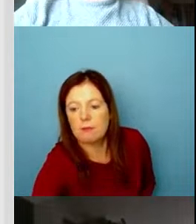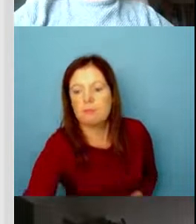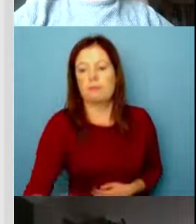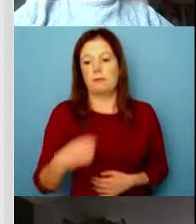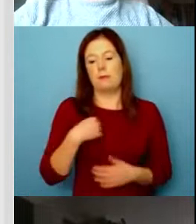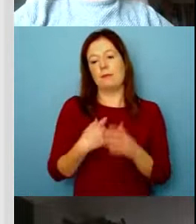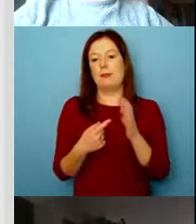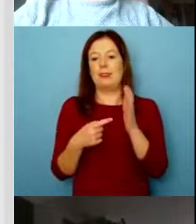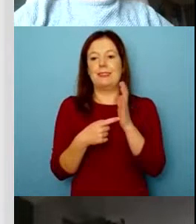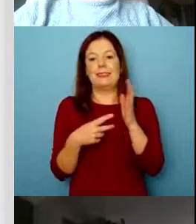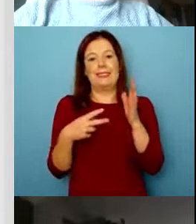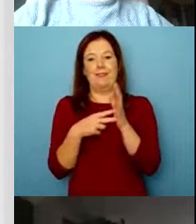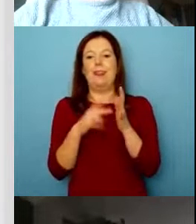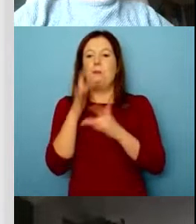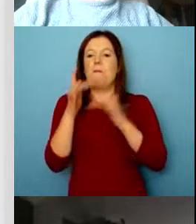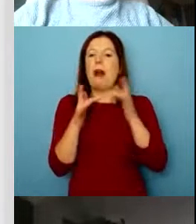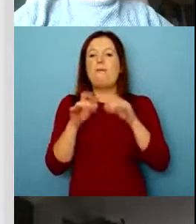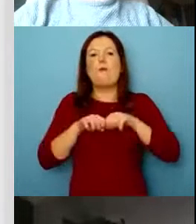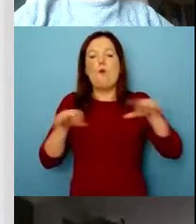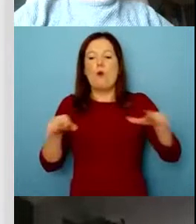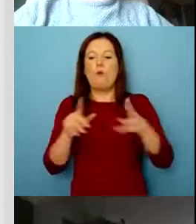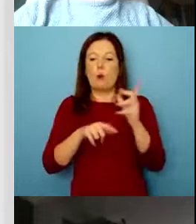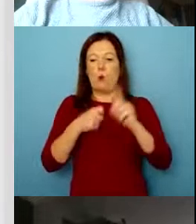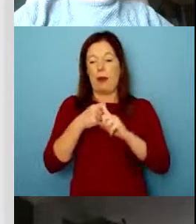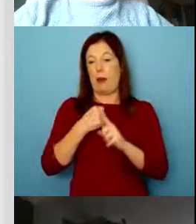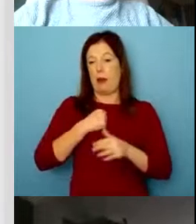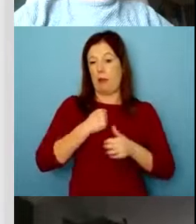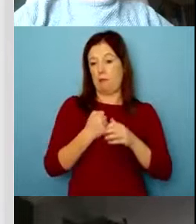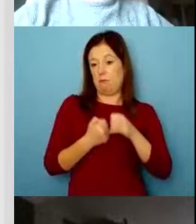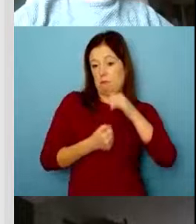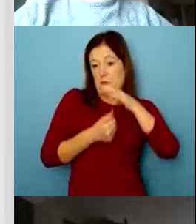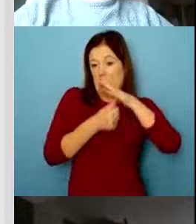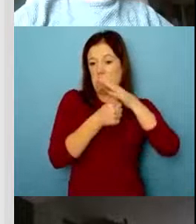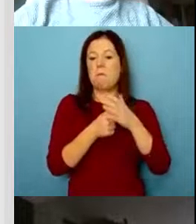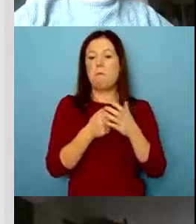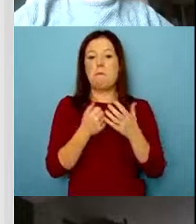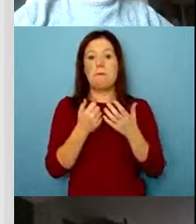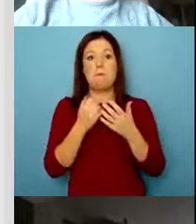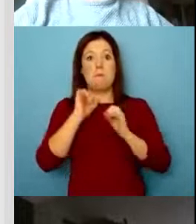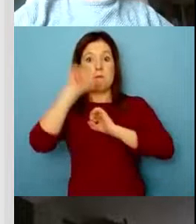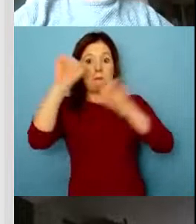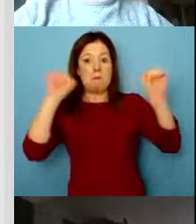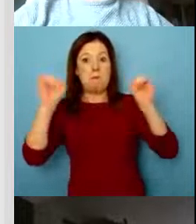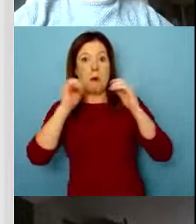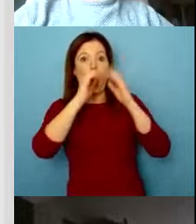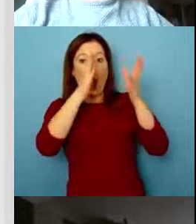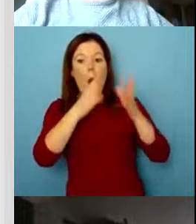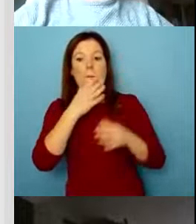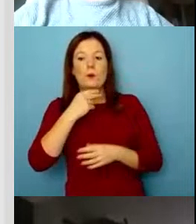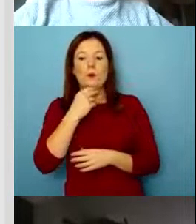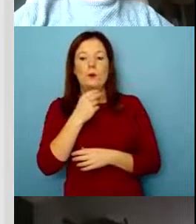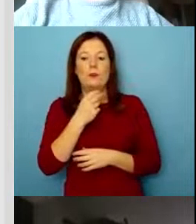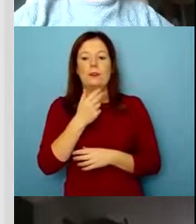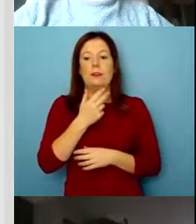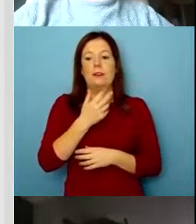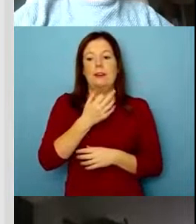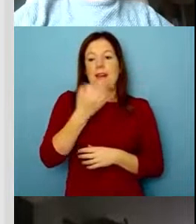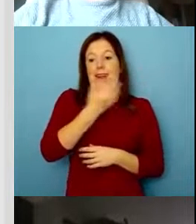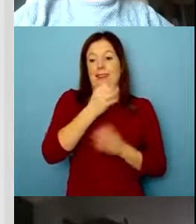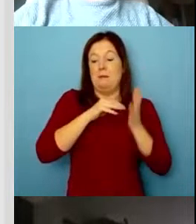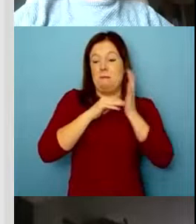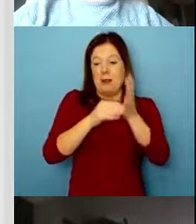#1 TV platform across the UK. We're at 18 million homes, and we have sold 13 million Freeview